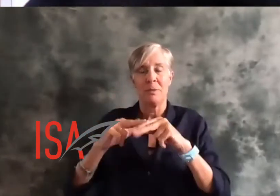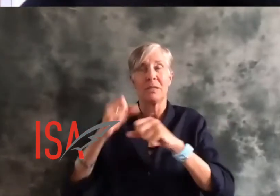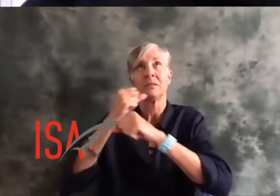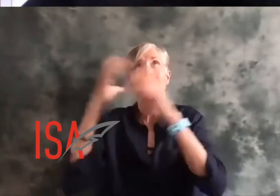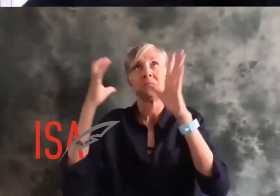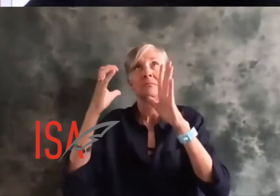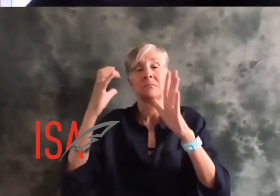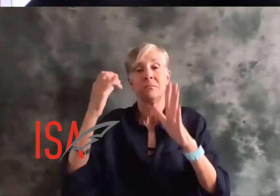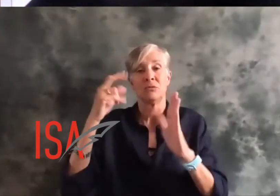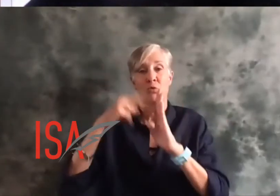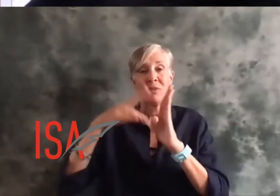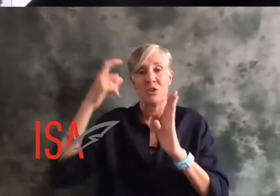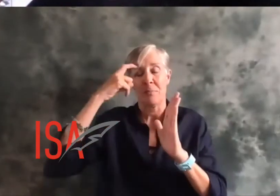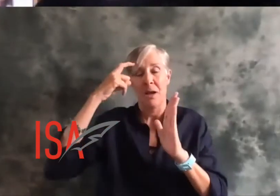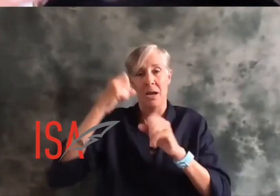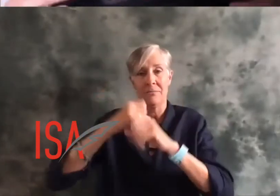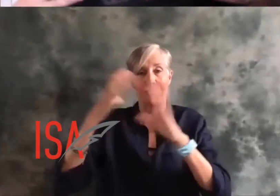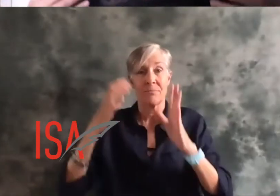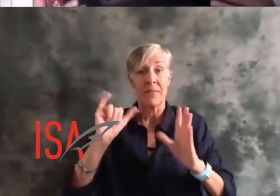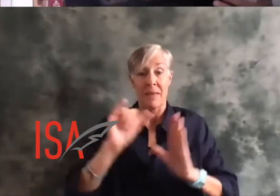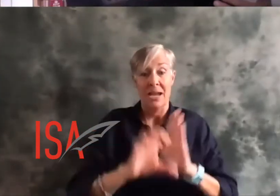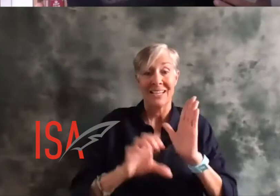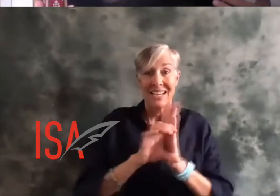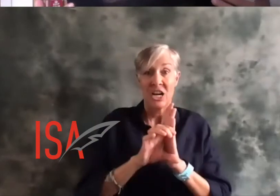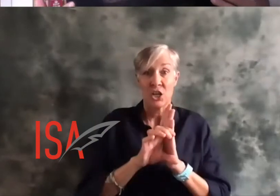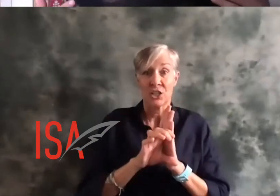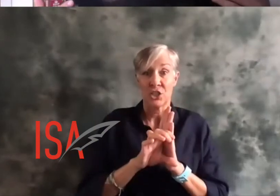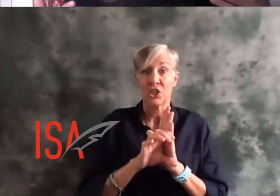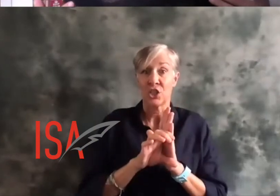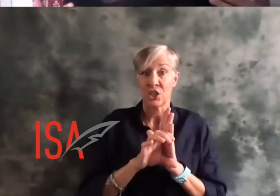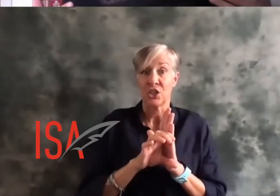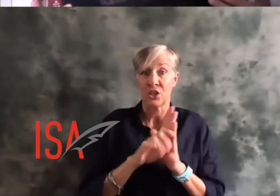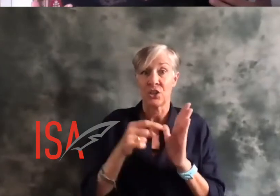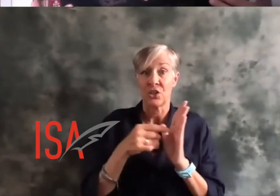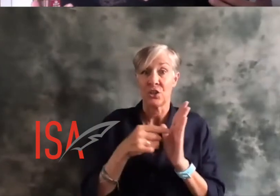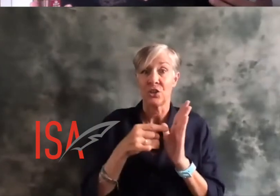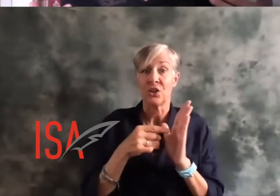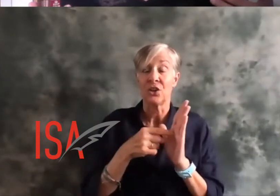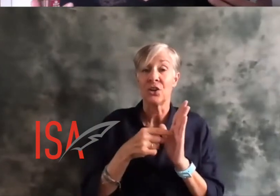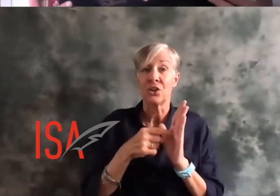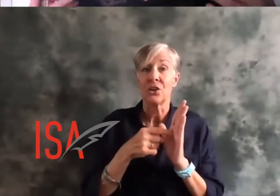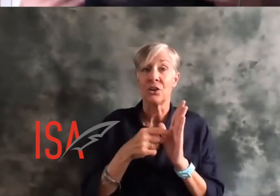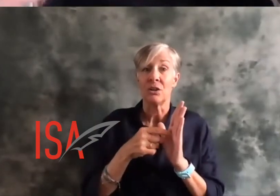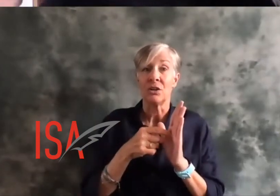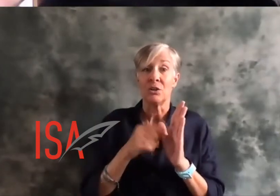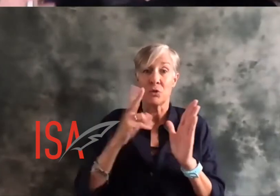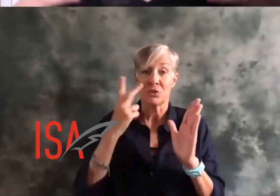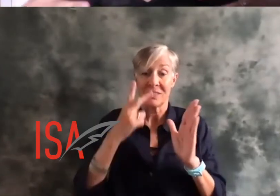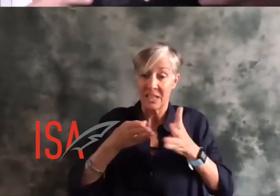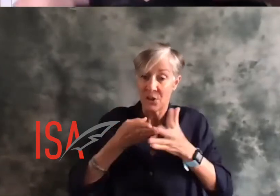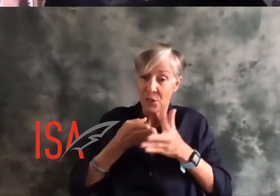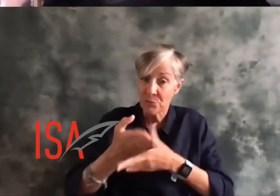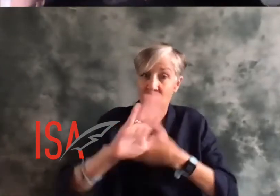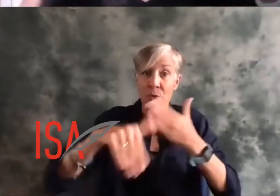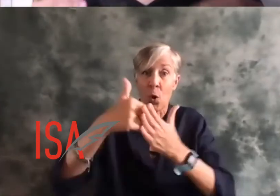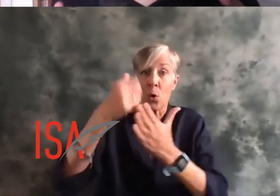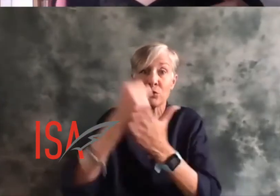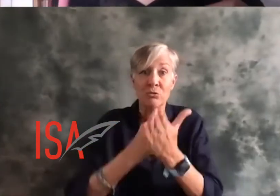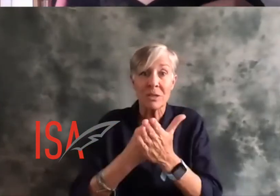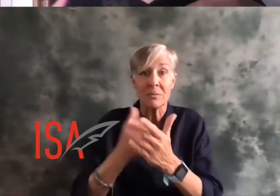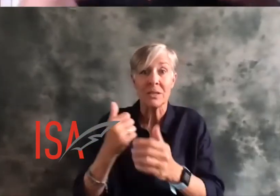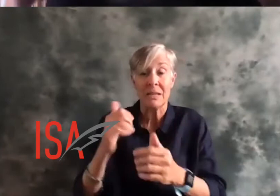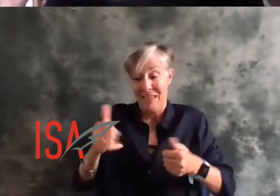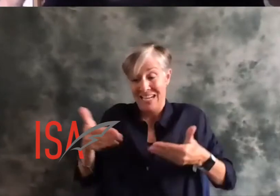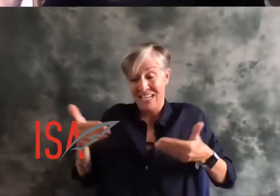forward. That character better be throughout the entire script. Everything that you're trying to jam into